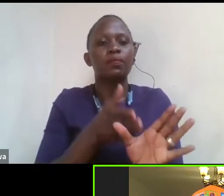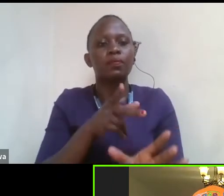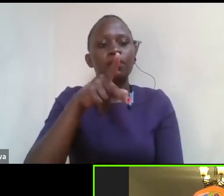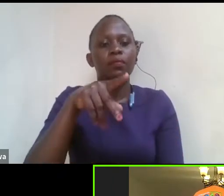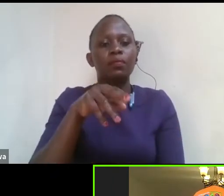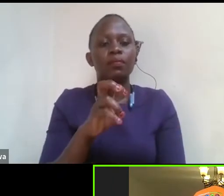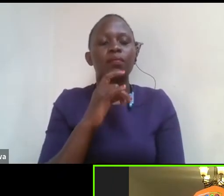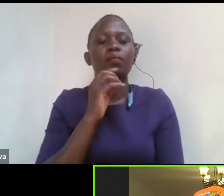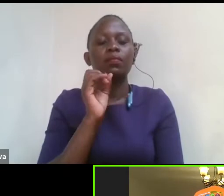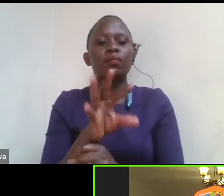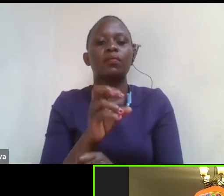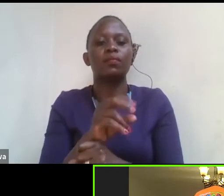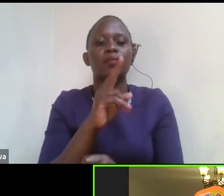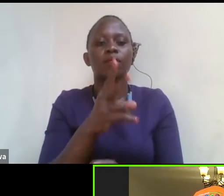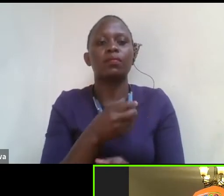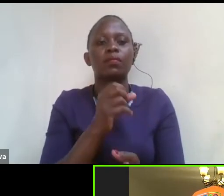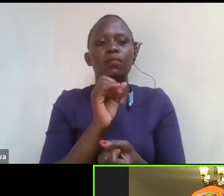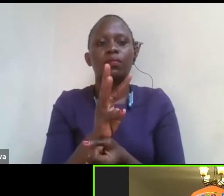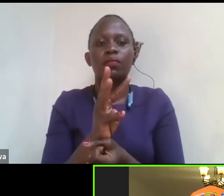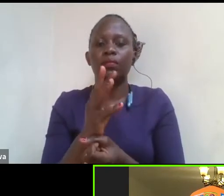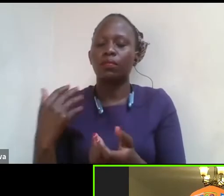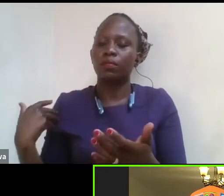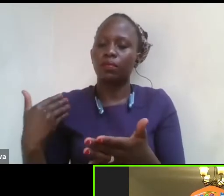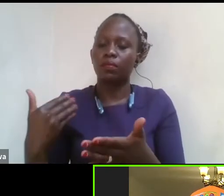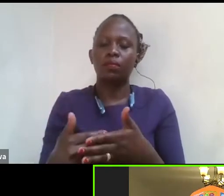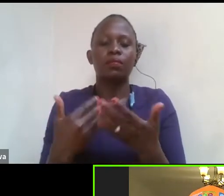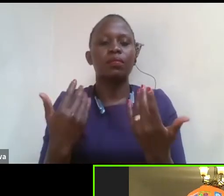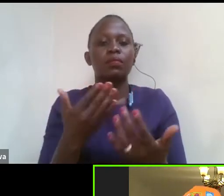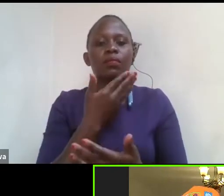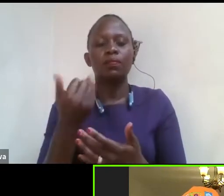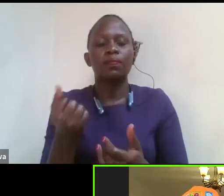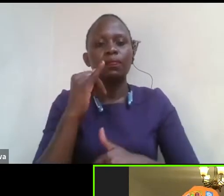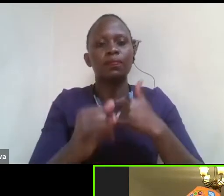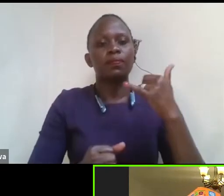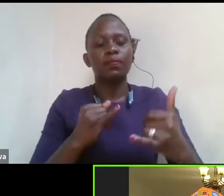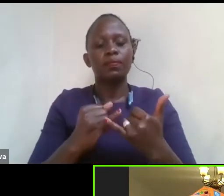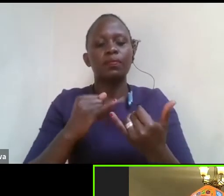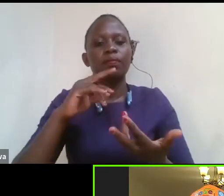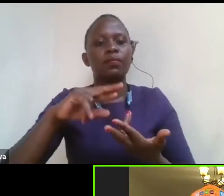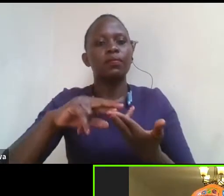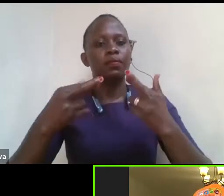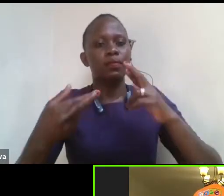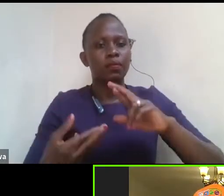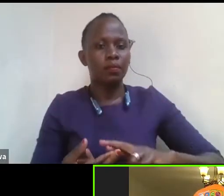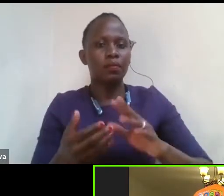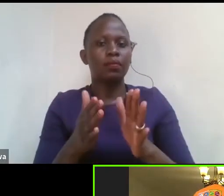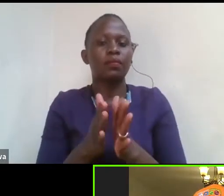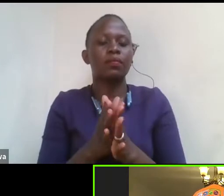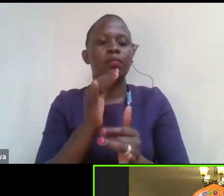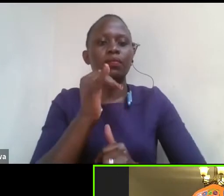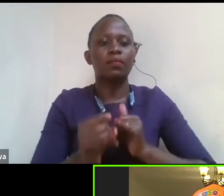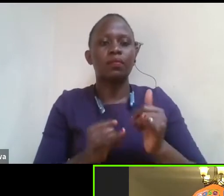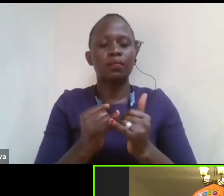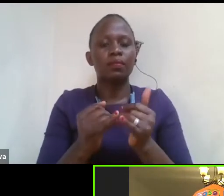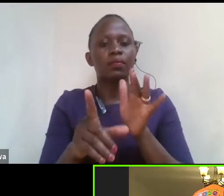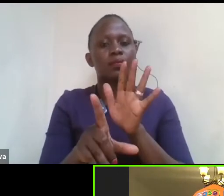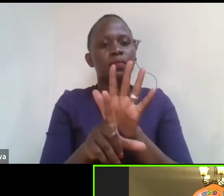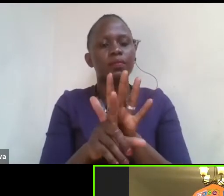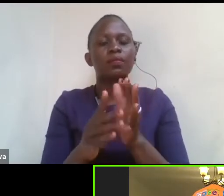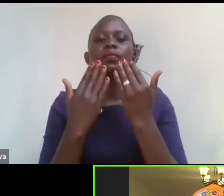since 2014. He holds a BSc International Relations and LLM in International Law. Thank you very